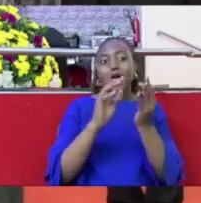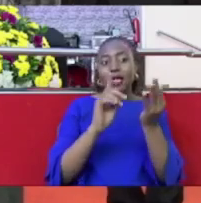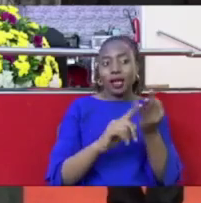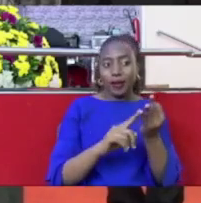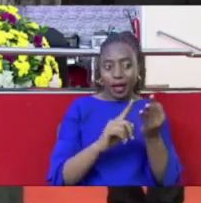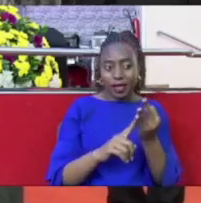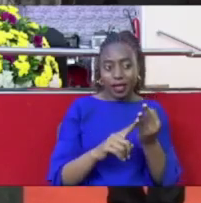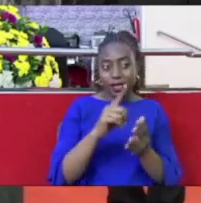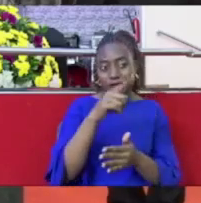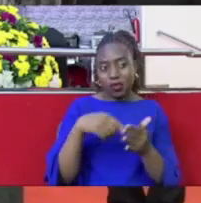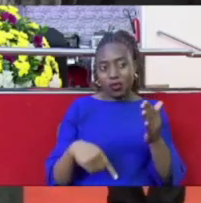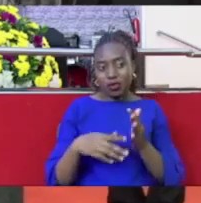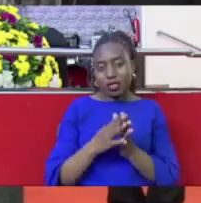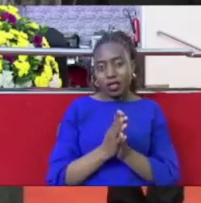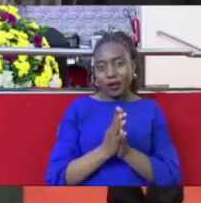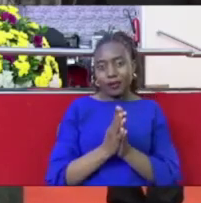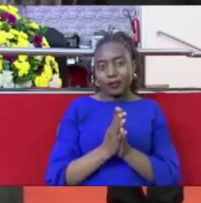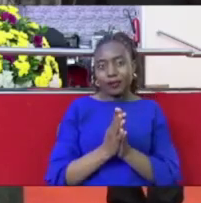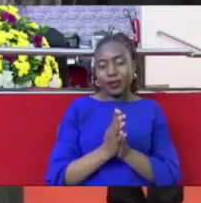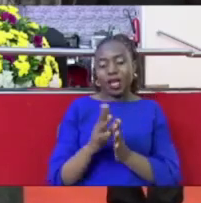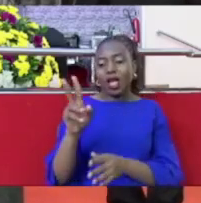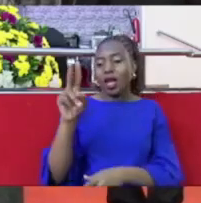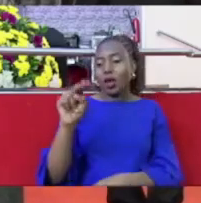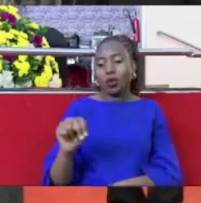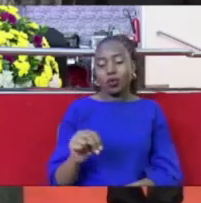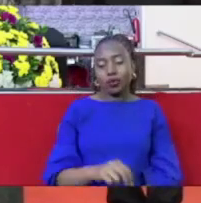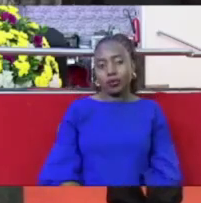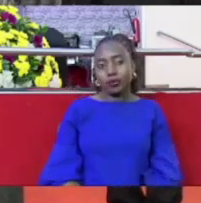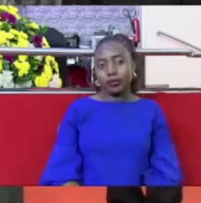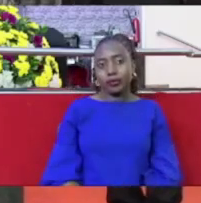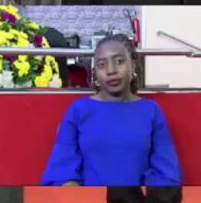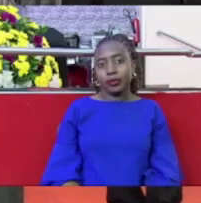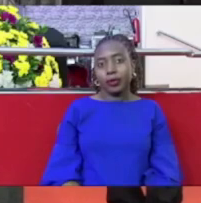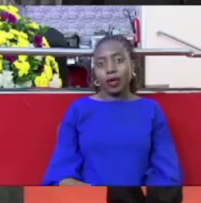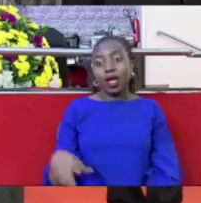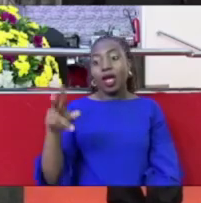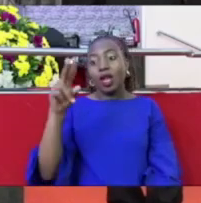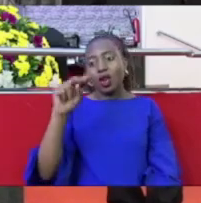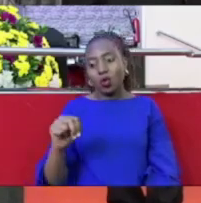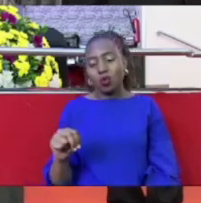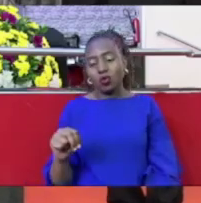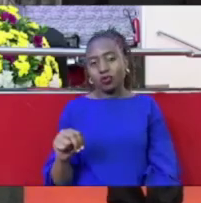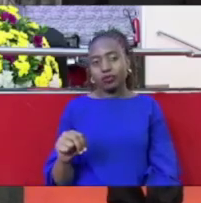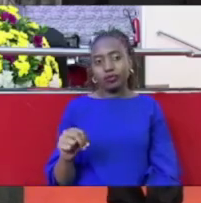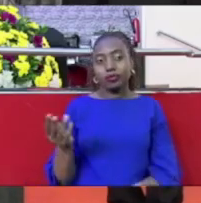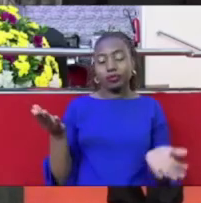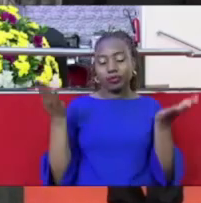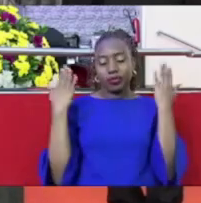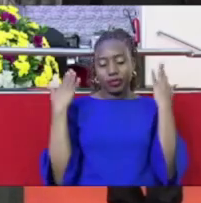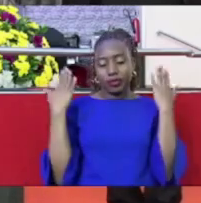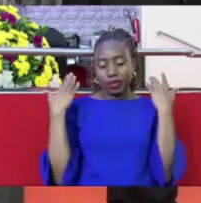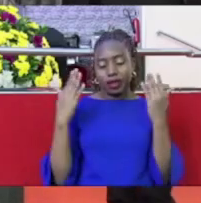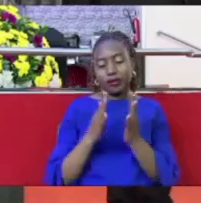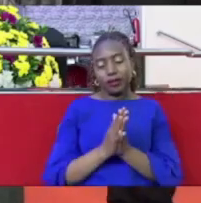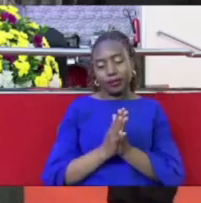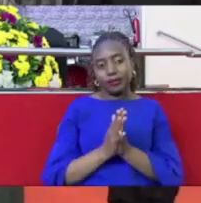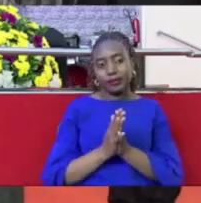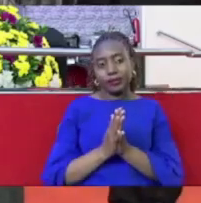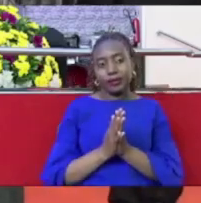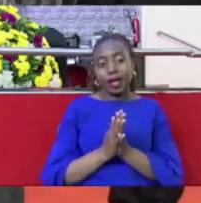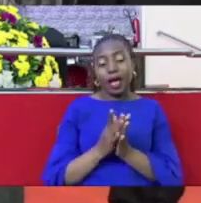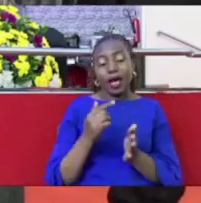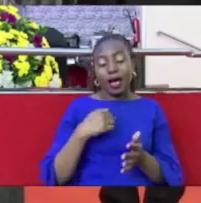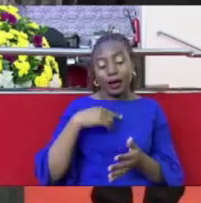be najibu la tatu, no. La. And I'm saying no for your good. Na nasema la kwa wema wako mwenye. And I want to